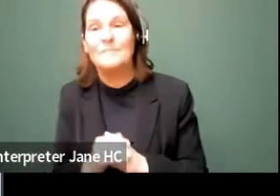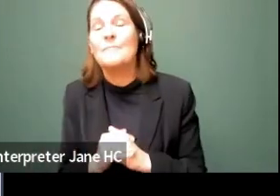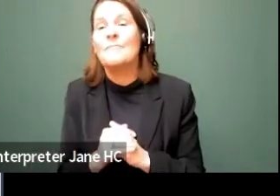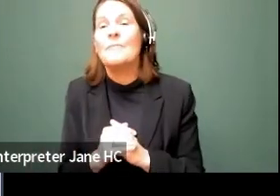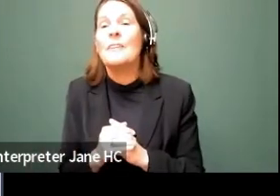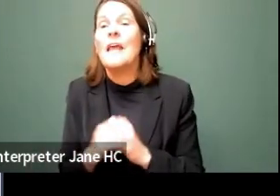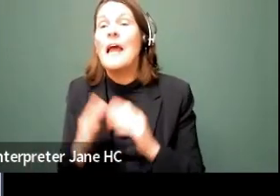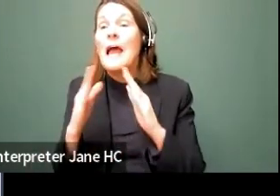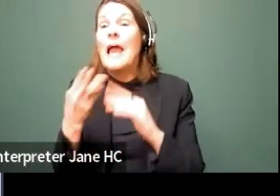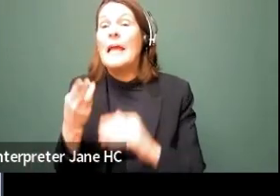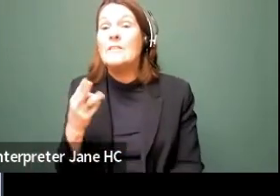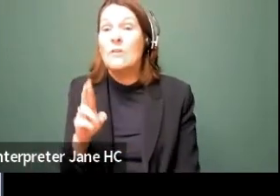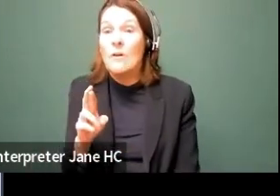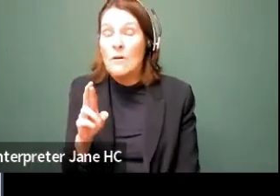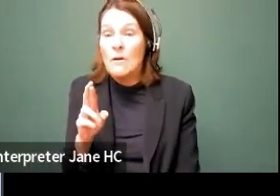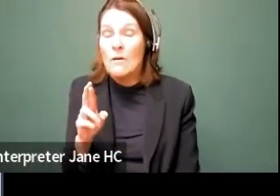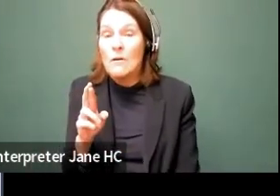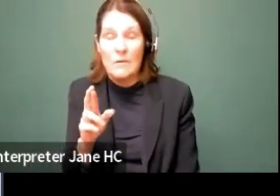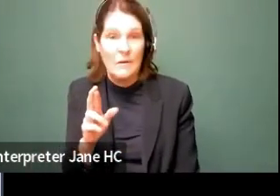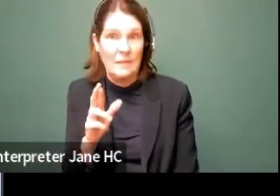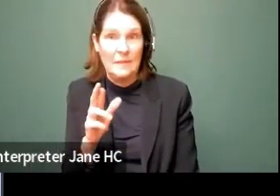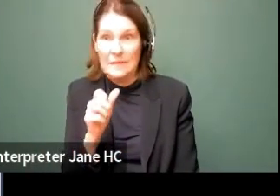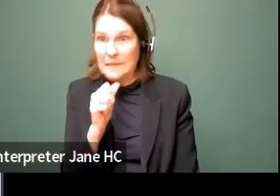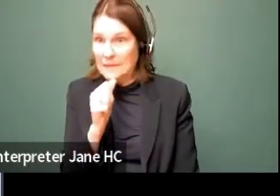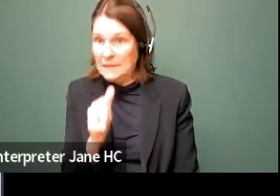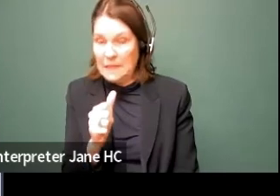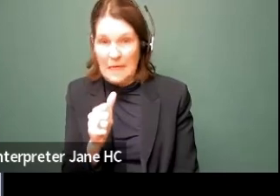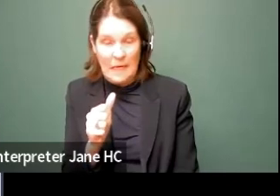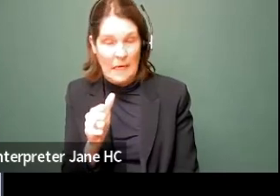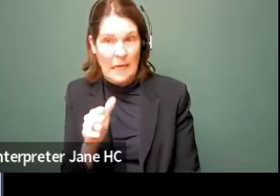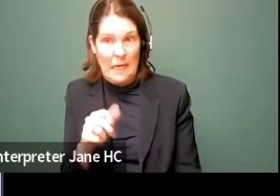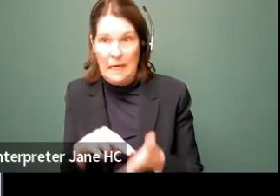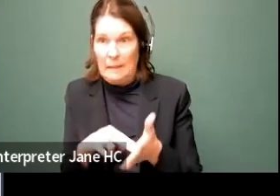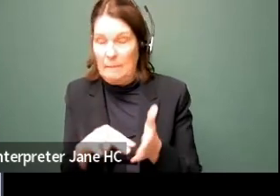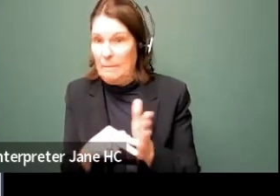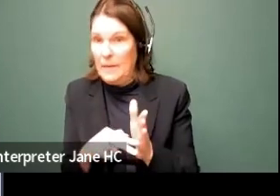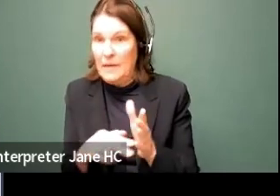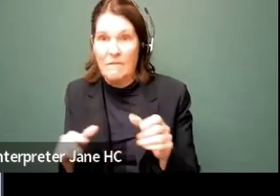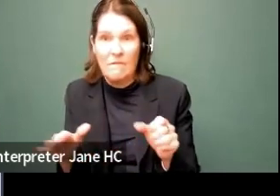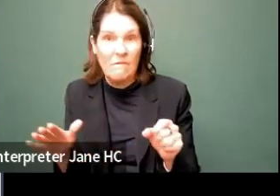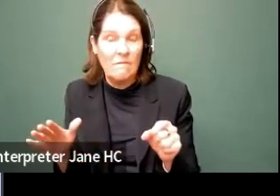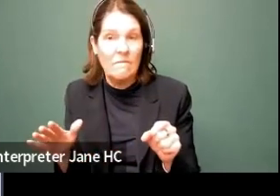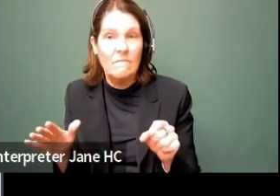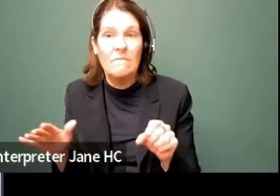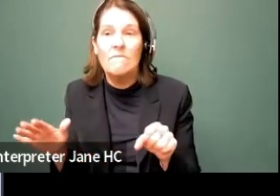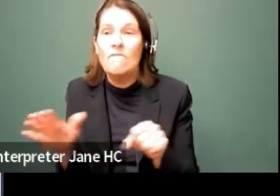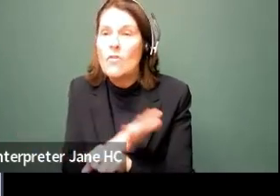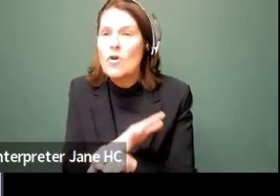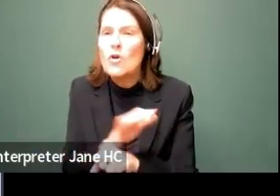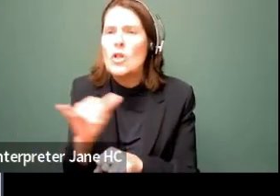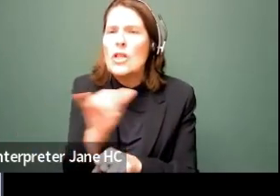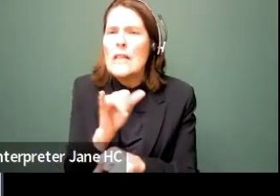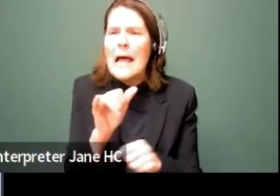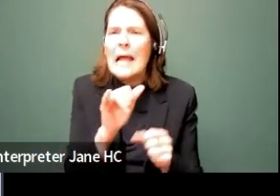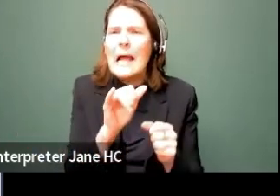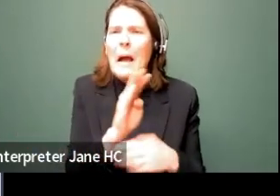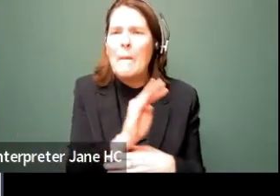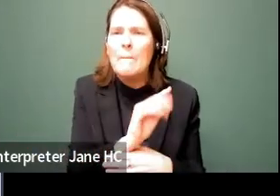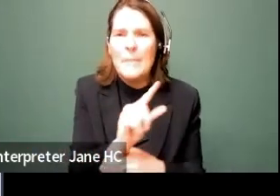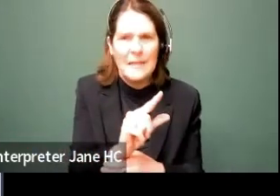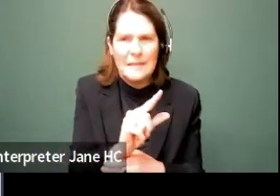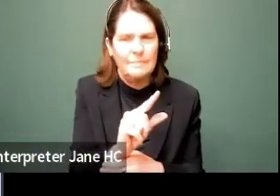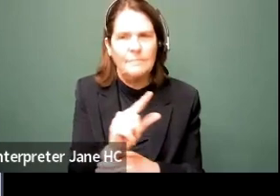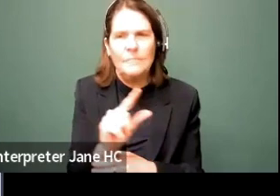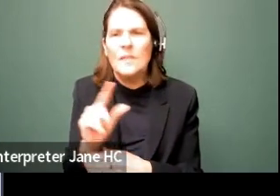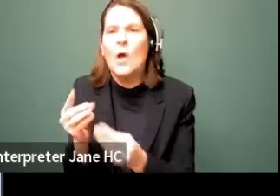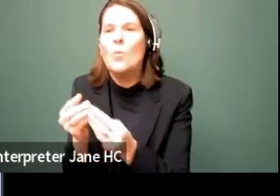A House resolution does not carry the full effect and force of a regular bill. A resolution is more